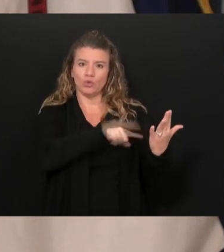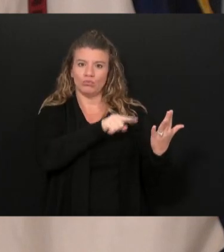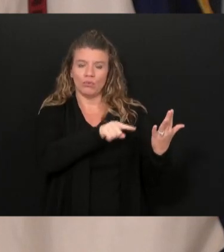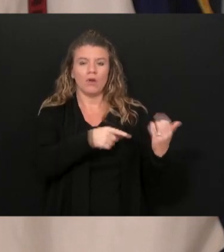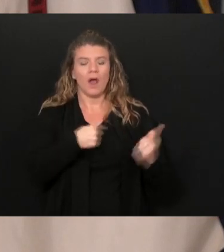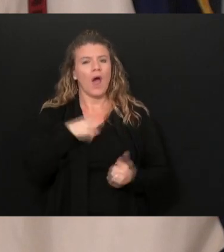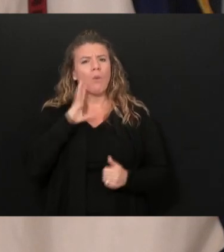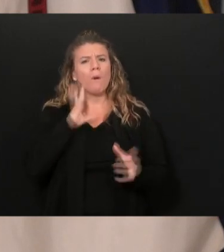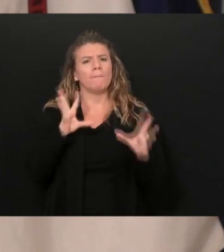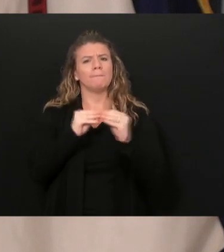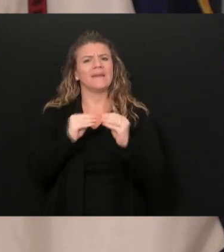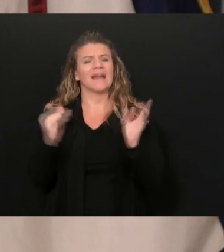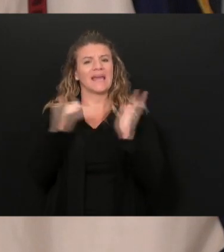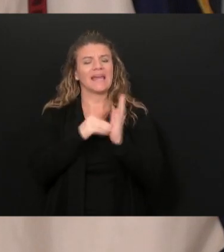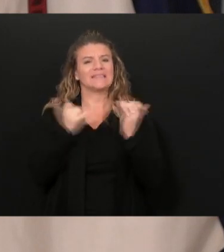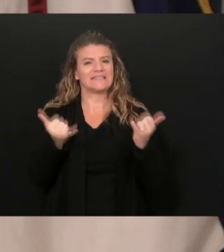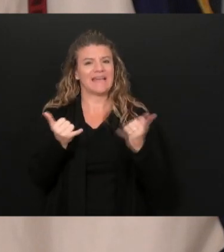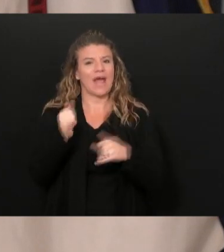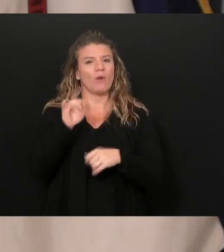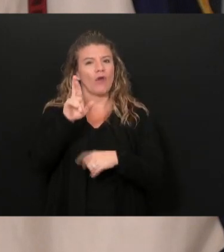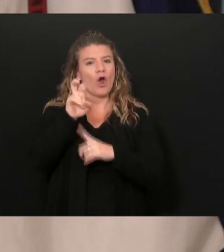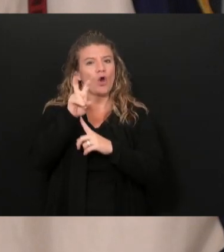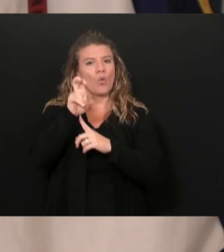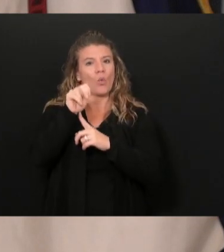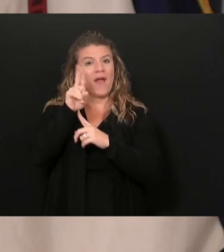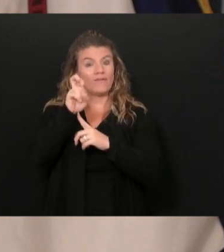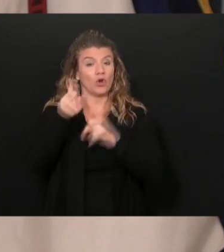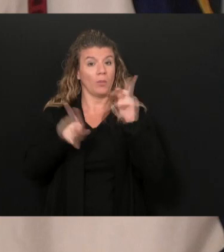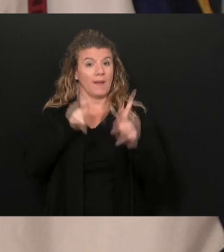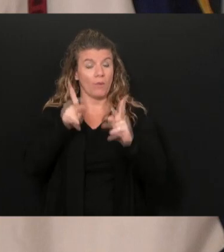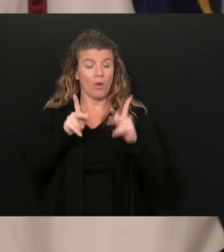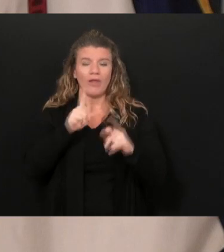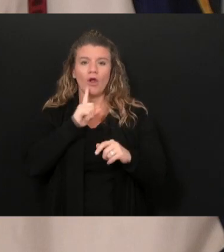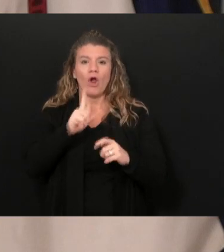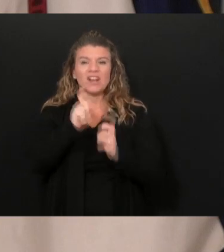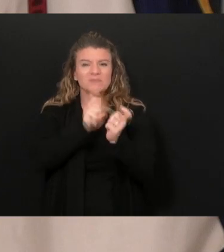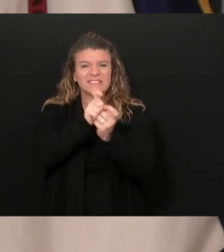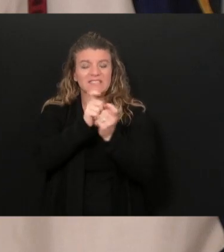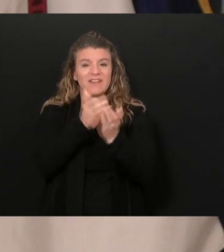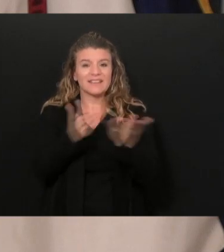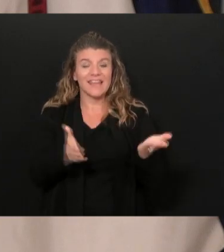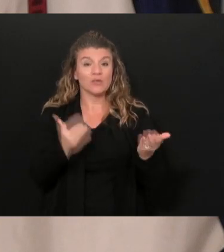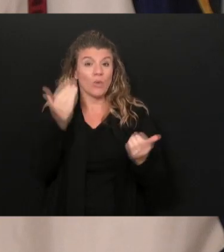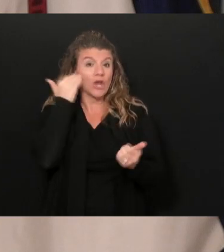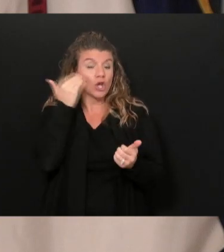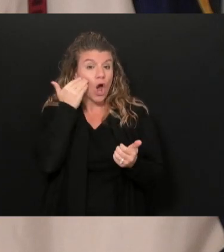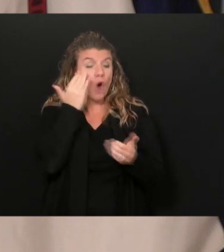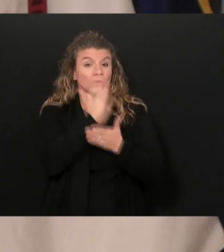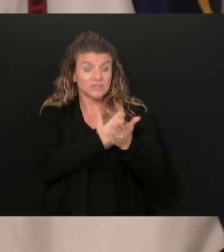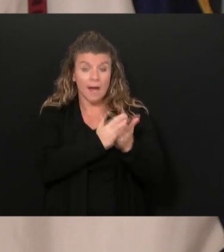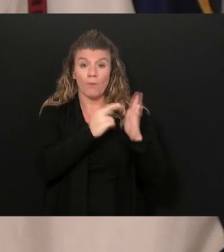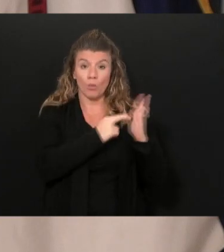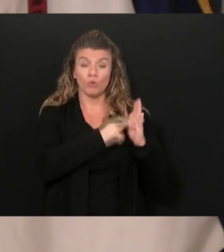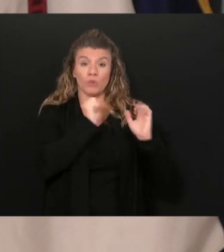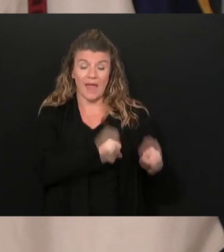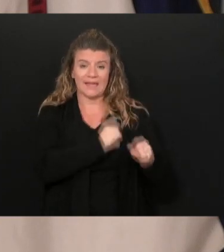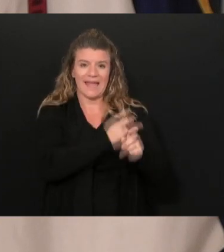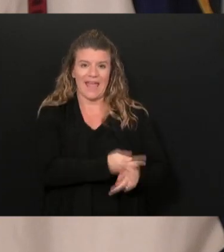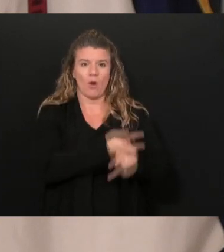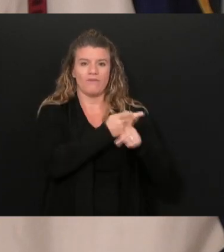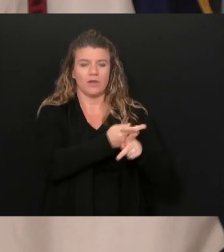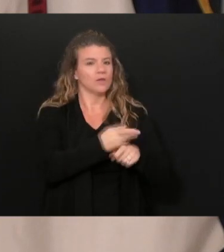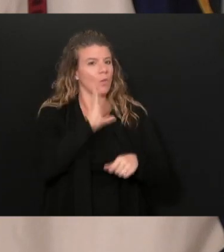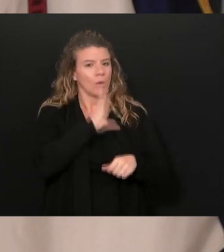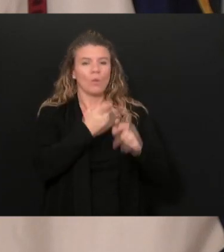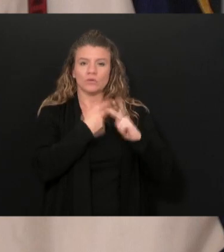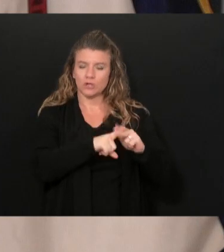this afternoon with our revenue people and everything. There's certain things that we've already got guidelines that we'll be able to take care of, and we'll be